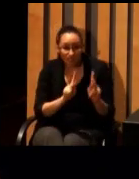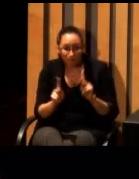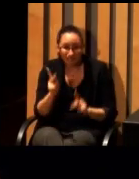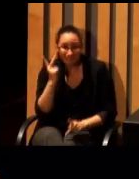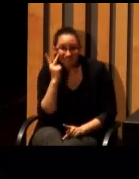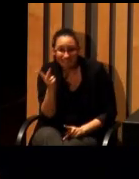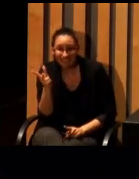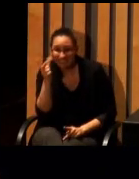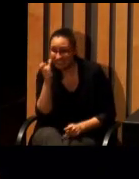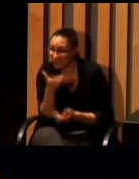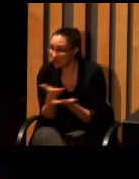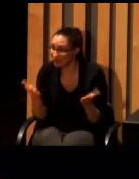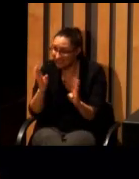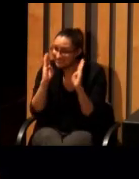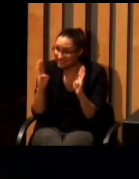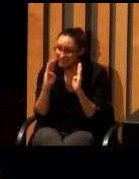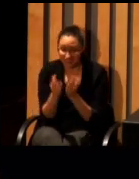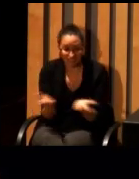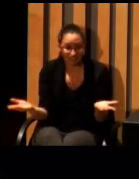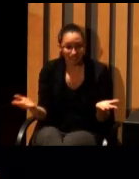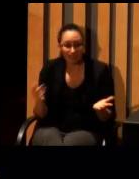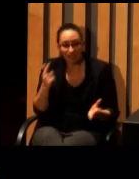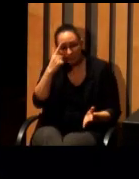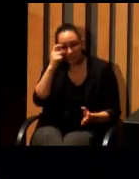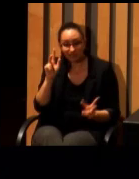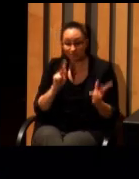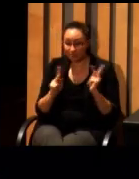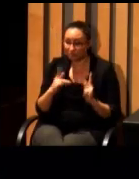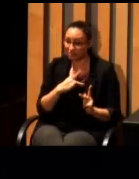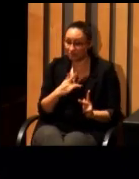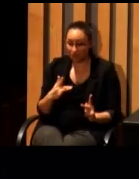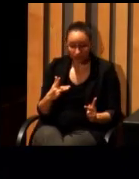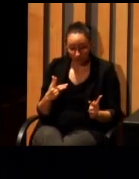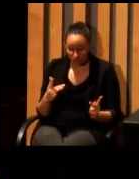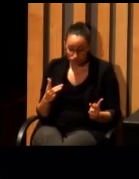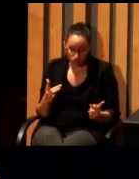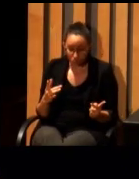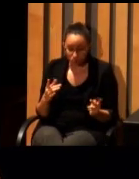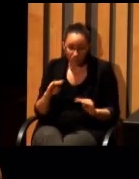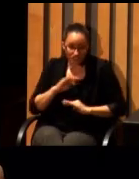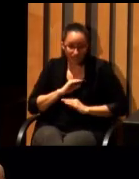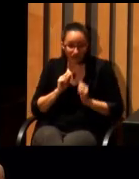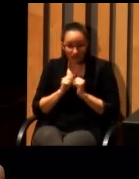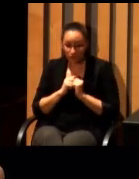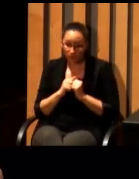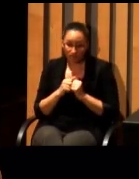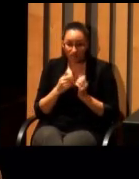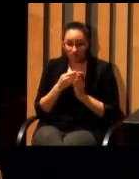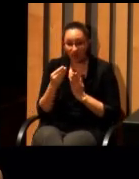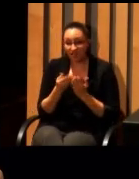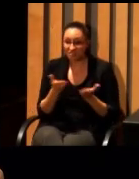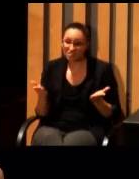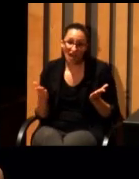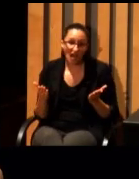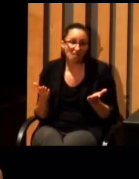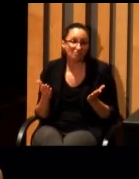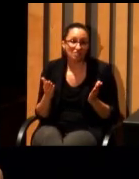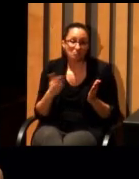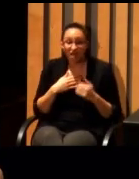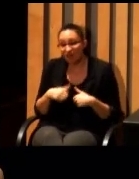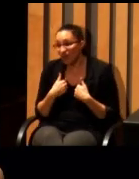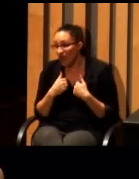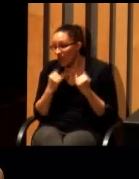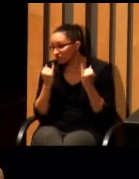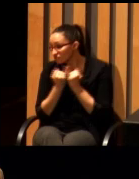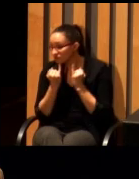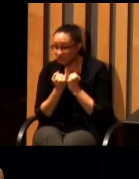hear. Because people's ears are really stopped up because they're really satisfied with being consumers. If you can buy the things,